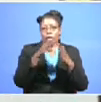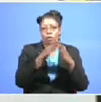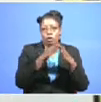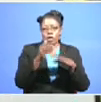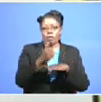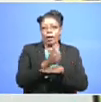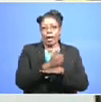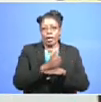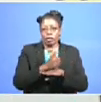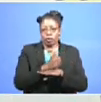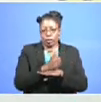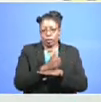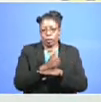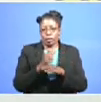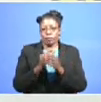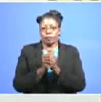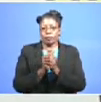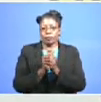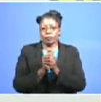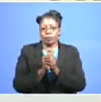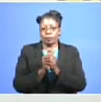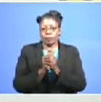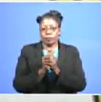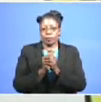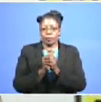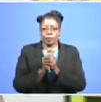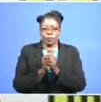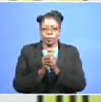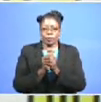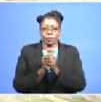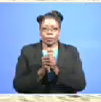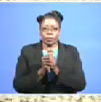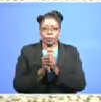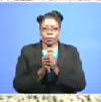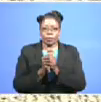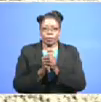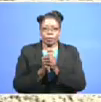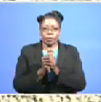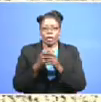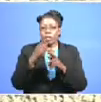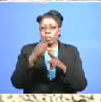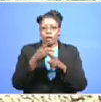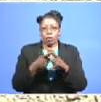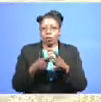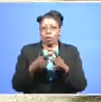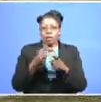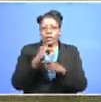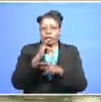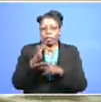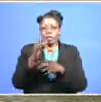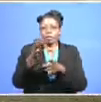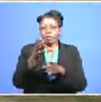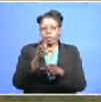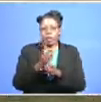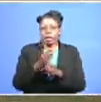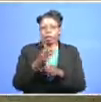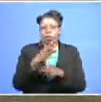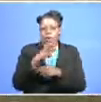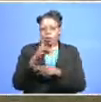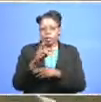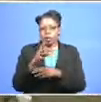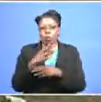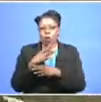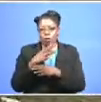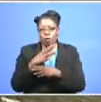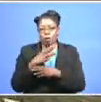got to get your own pump. You got to do whatever it is to get water, running water, in your home.